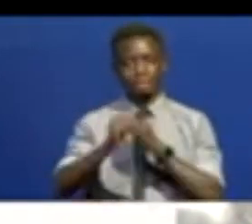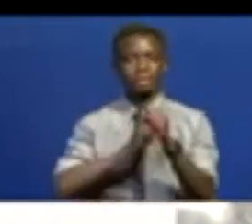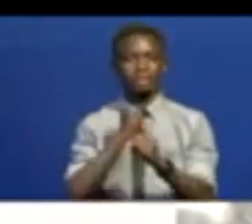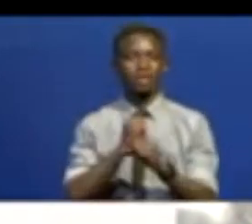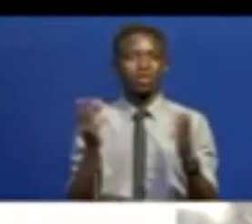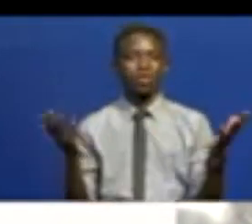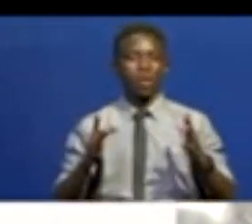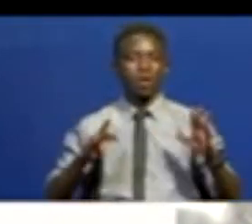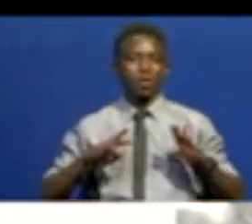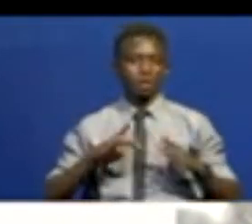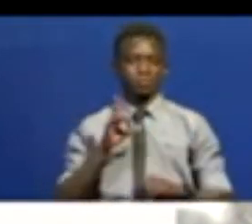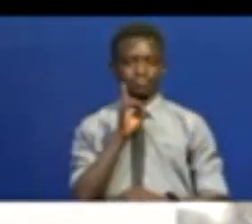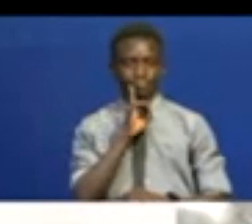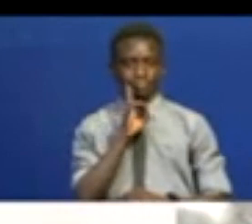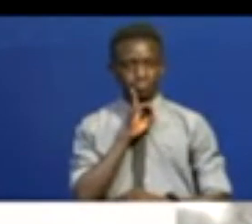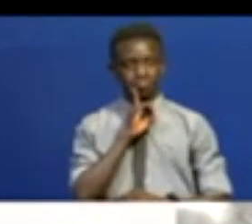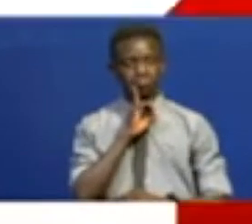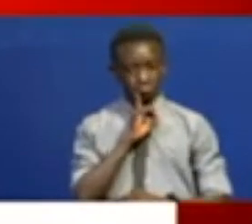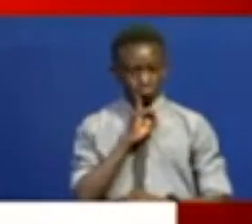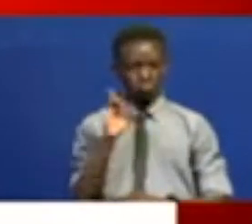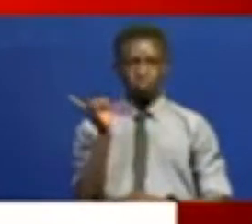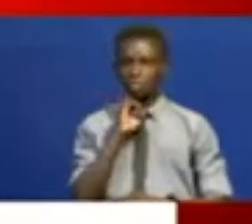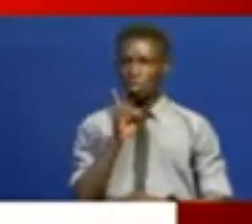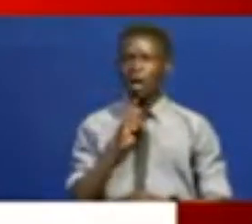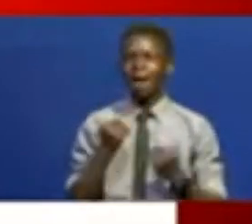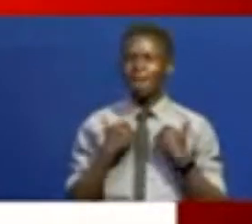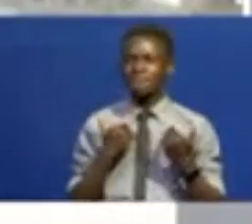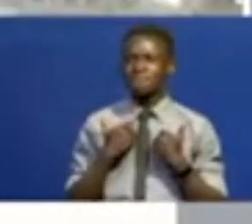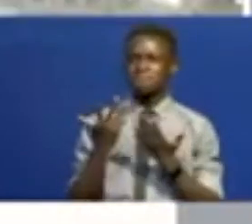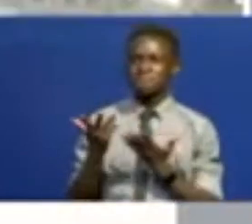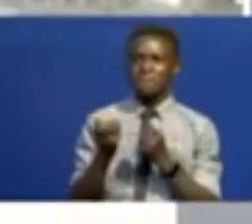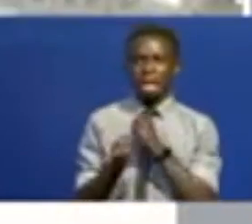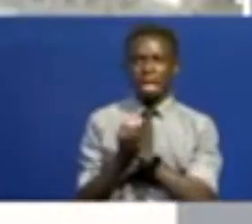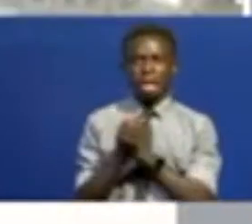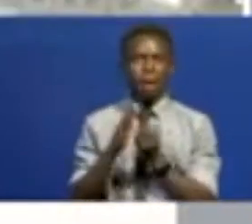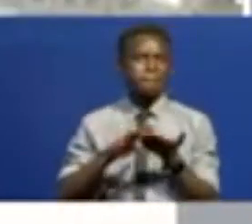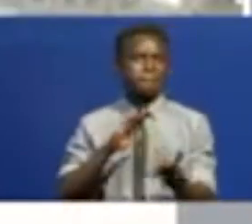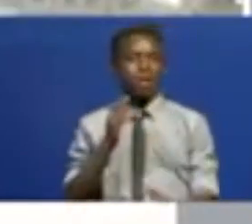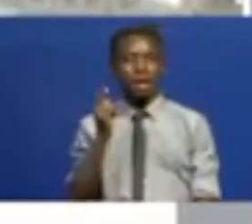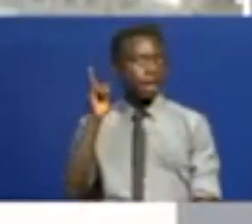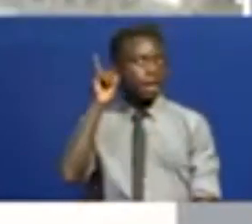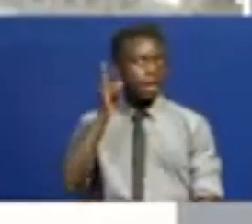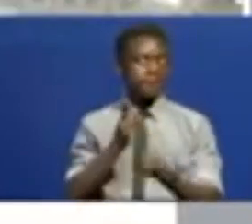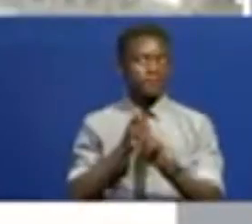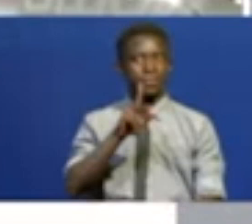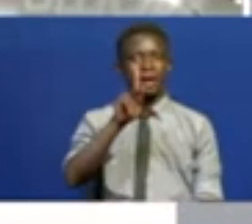we have Kamche on ground who wants to give you all the details and what to expect tomorrow. Kamche?